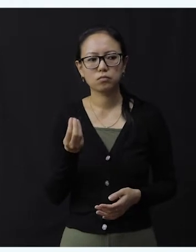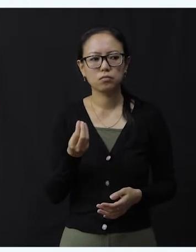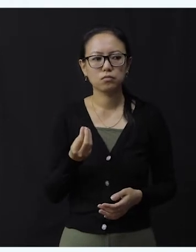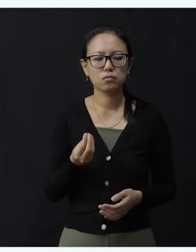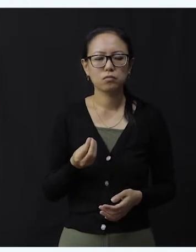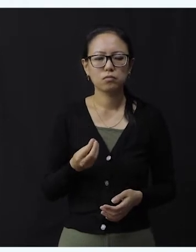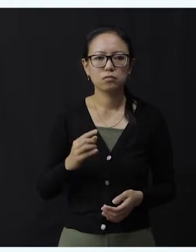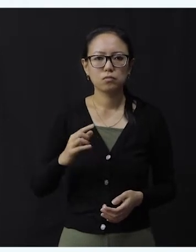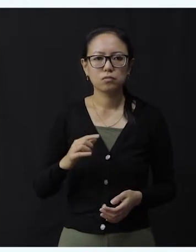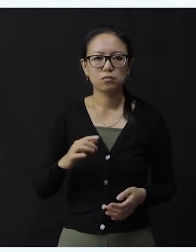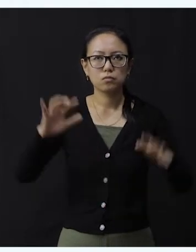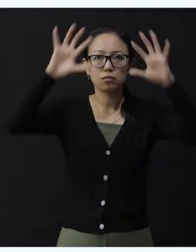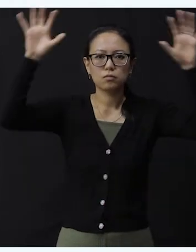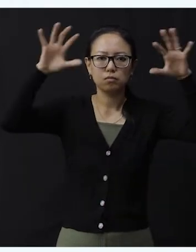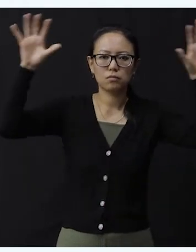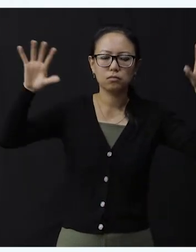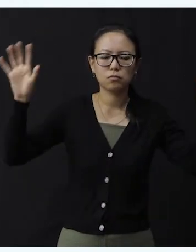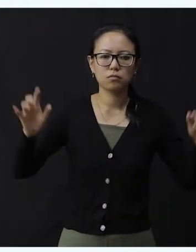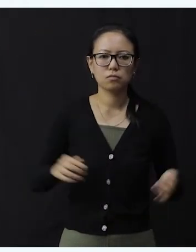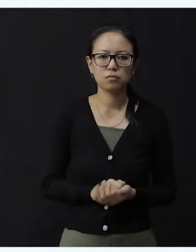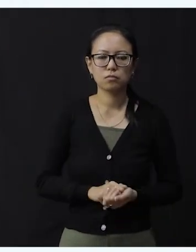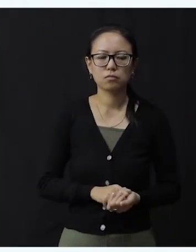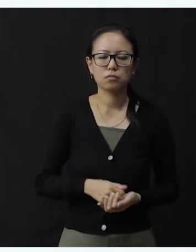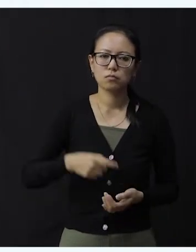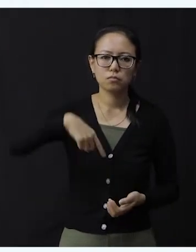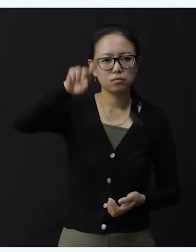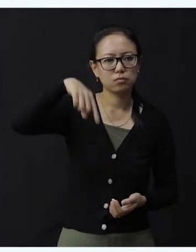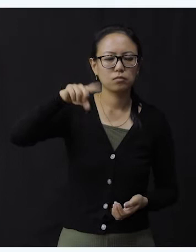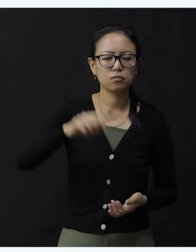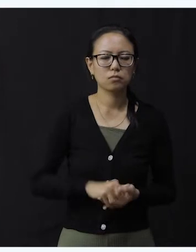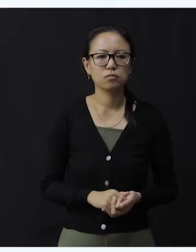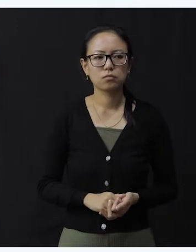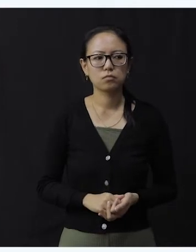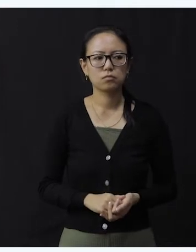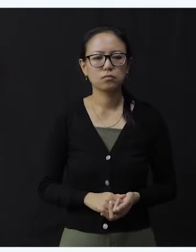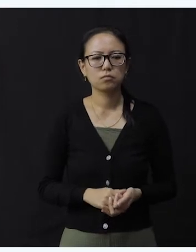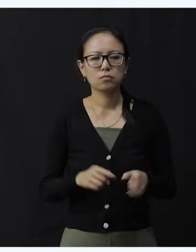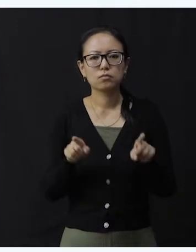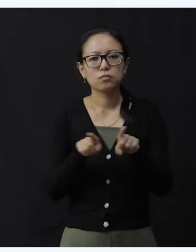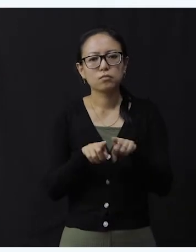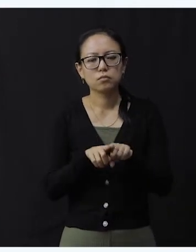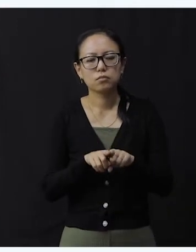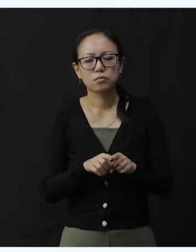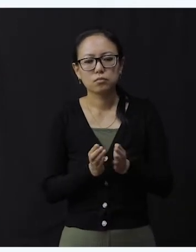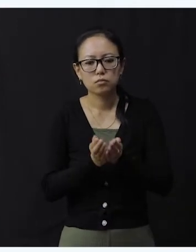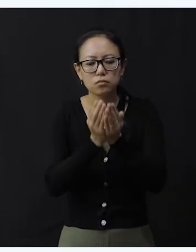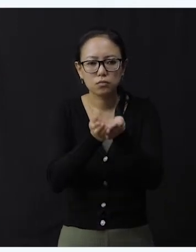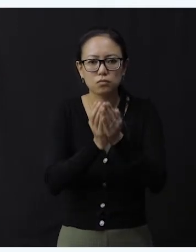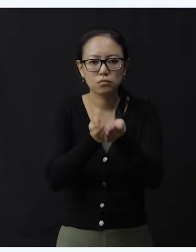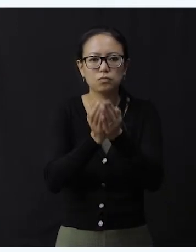aeroplane flies in the sky, in the air, yes or no? And you can see the boat sailing on